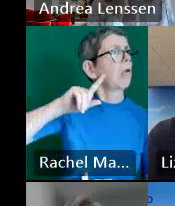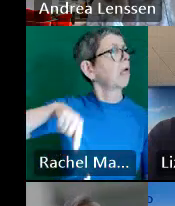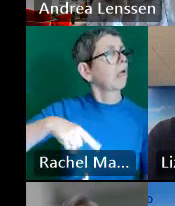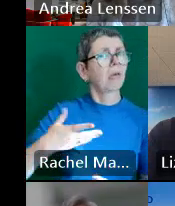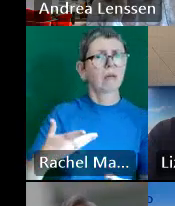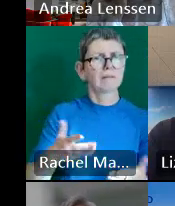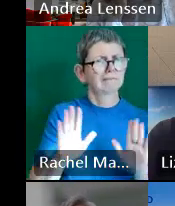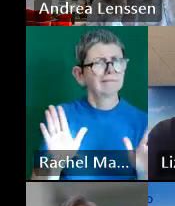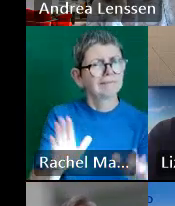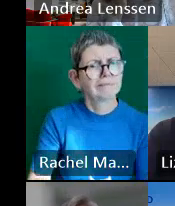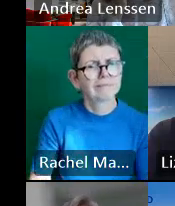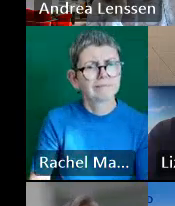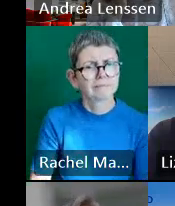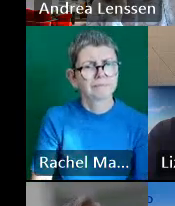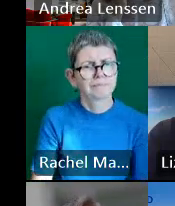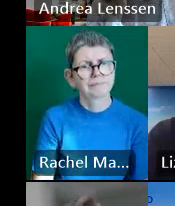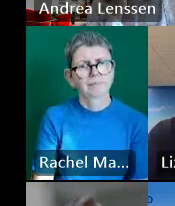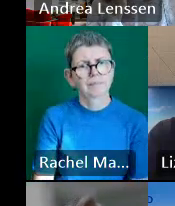me.